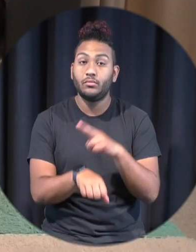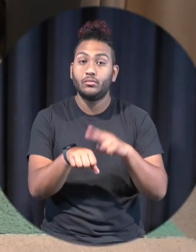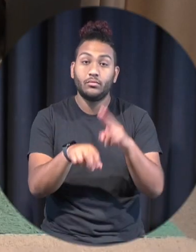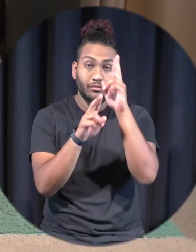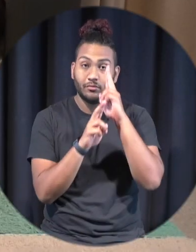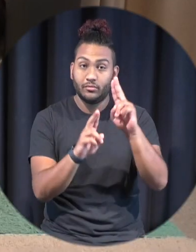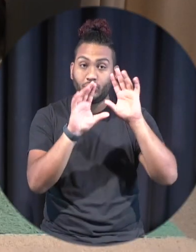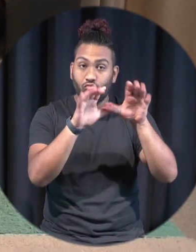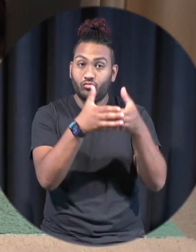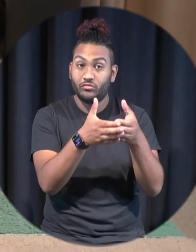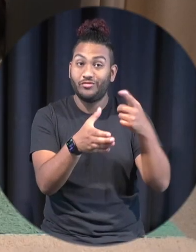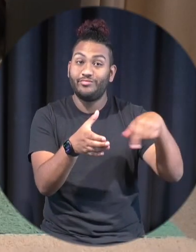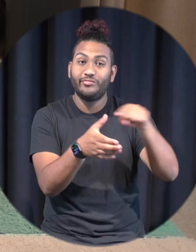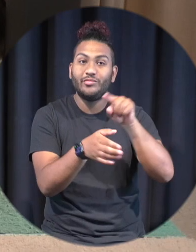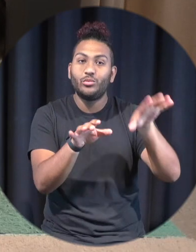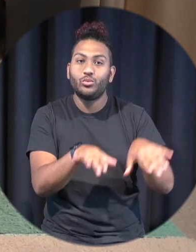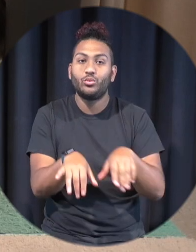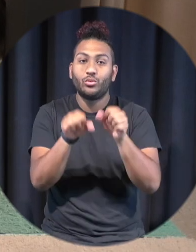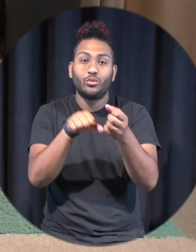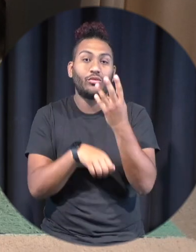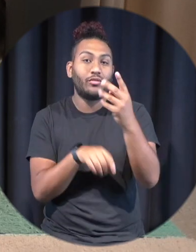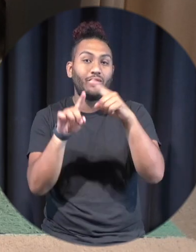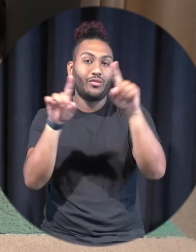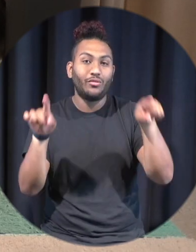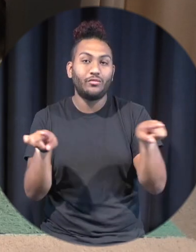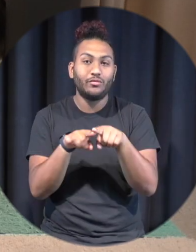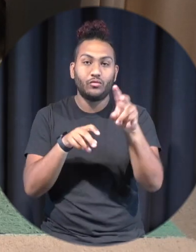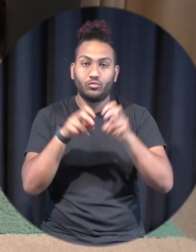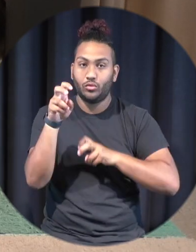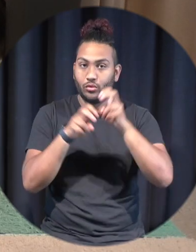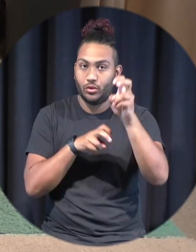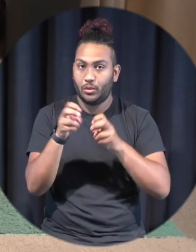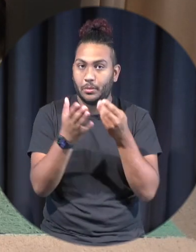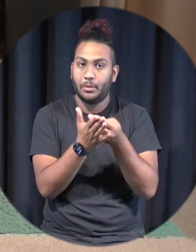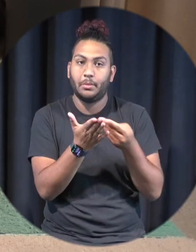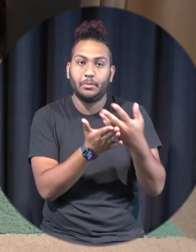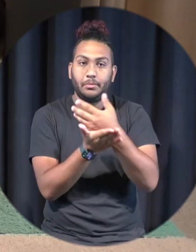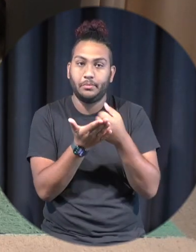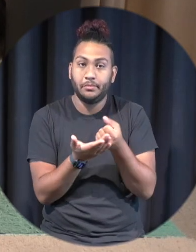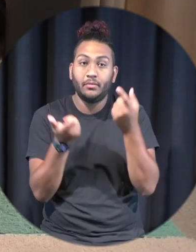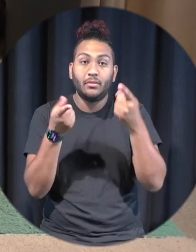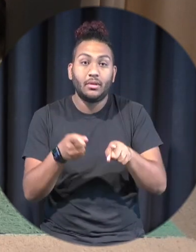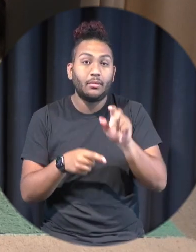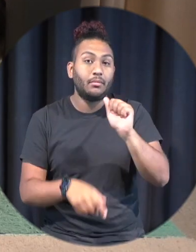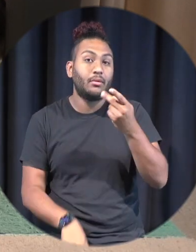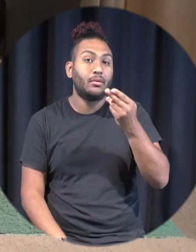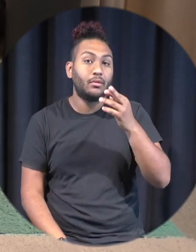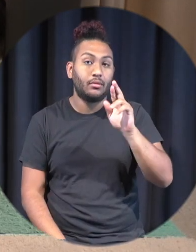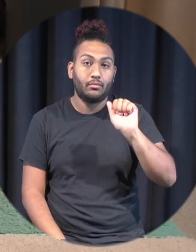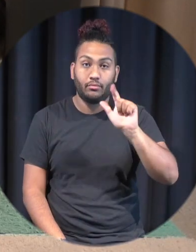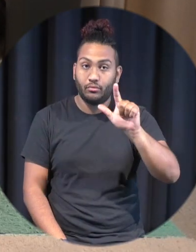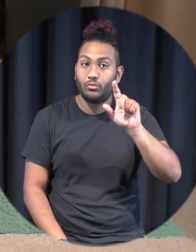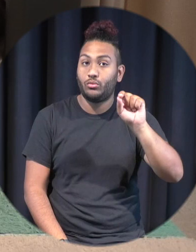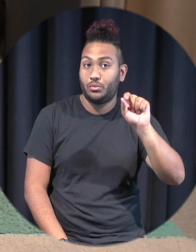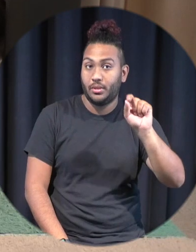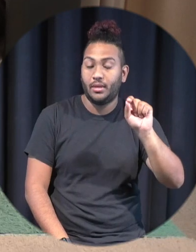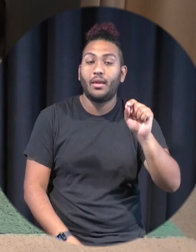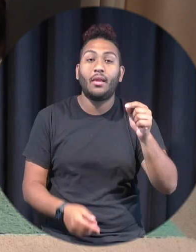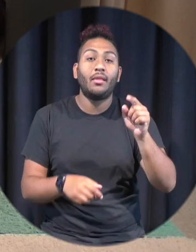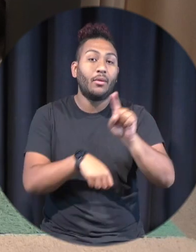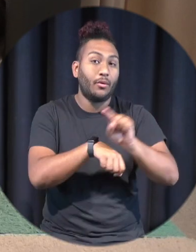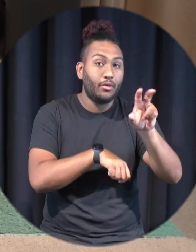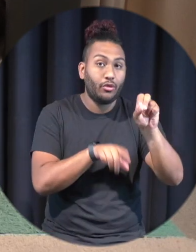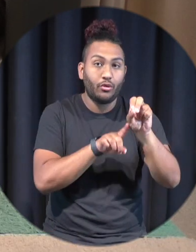National Honor Society is holding a four-square tournament fundraiser on April 20th, 1:30 to 3:30. All club